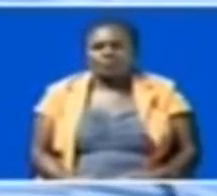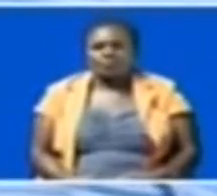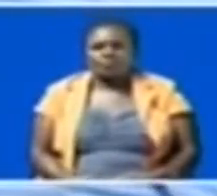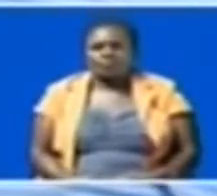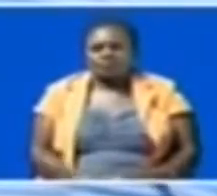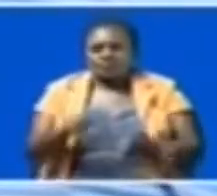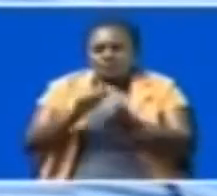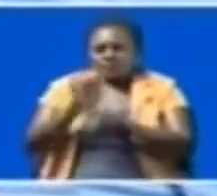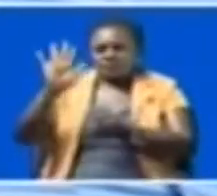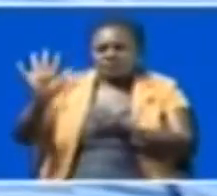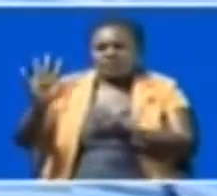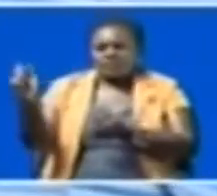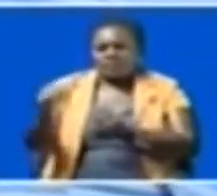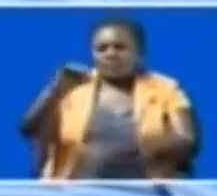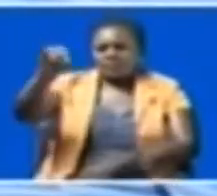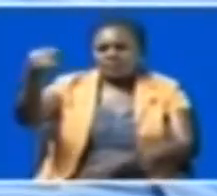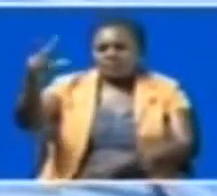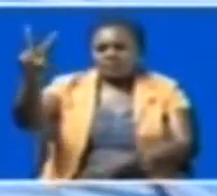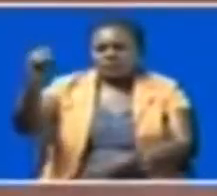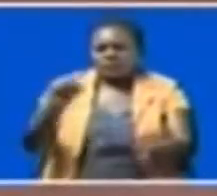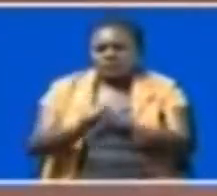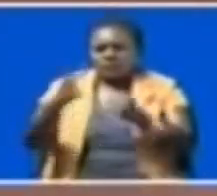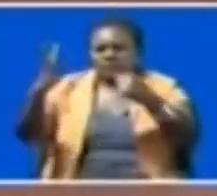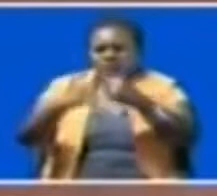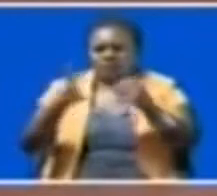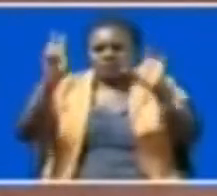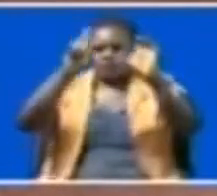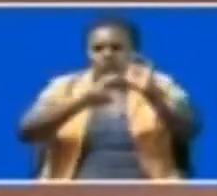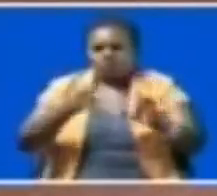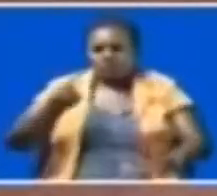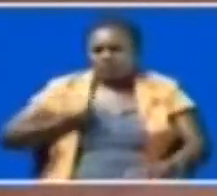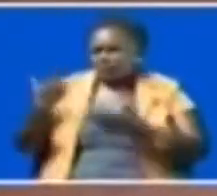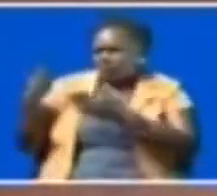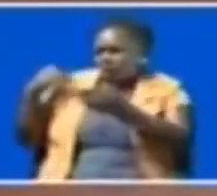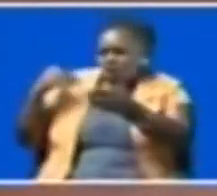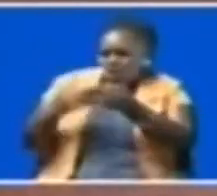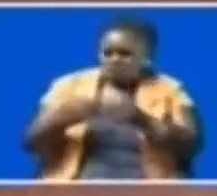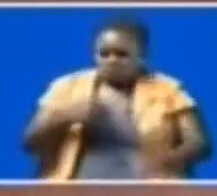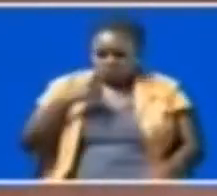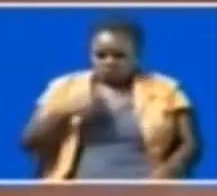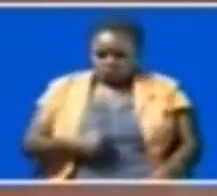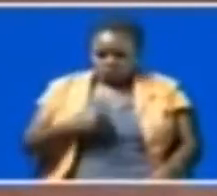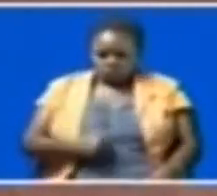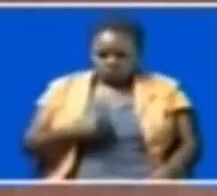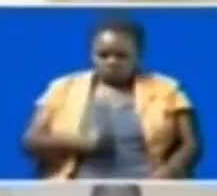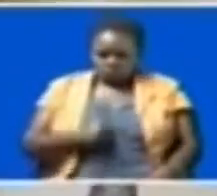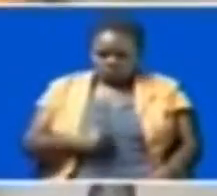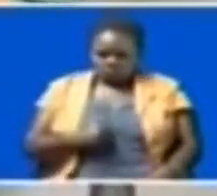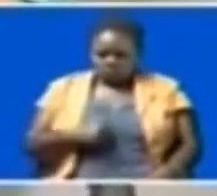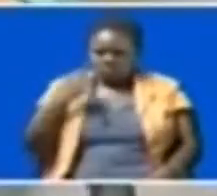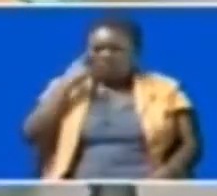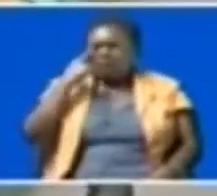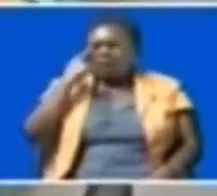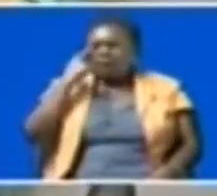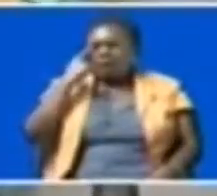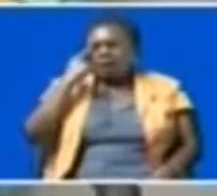Yeah. On the 15th day of January 2019, we joined Susan as she was about to undergo a historic eye surgery, stem